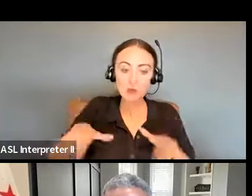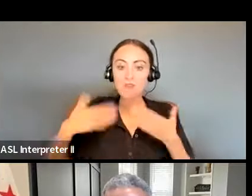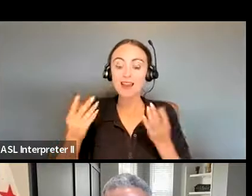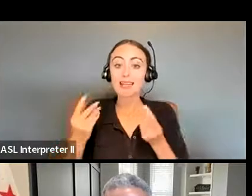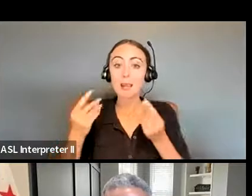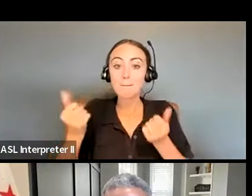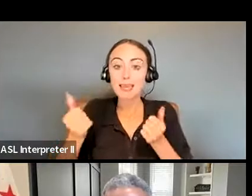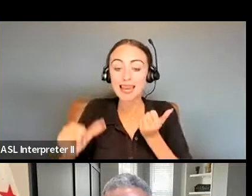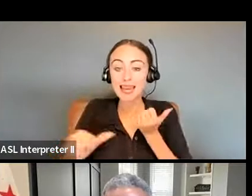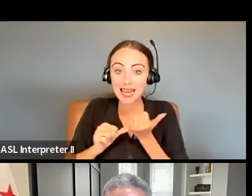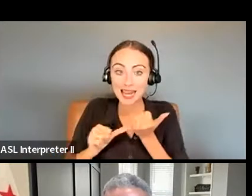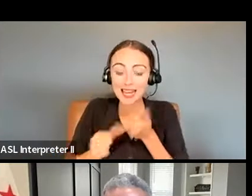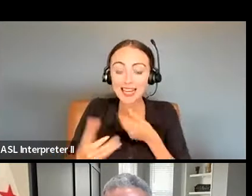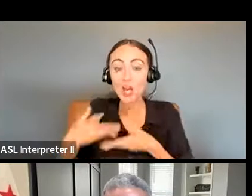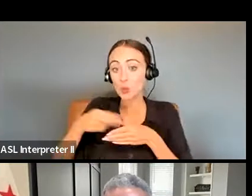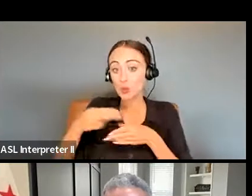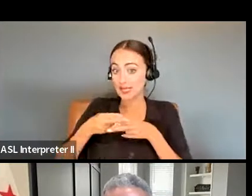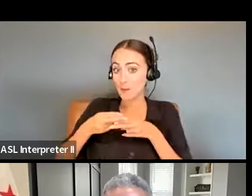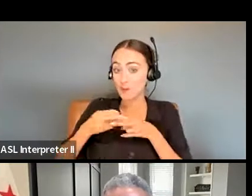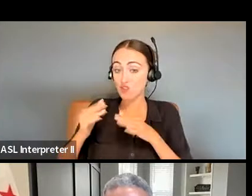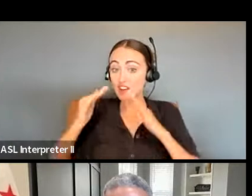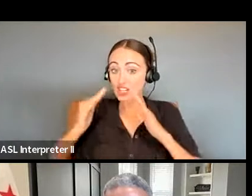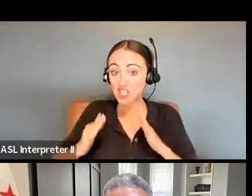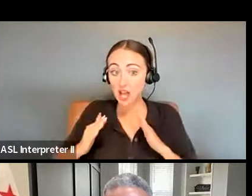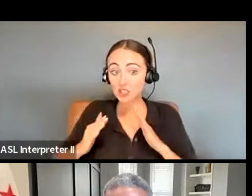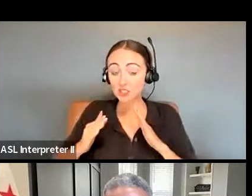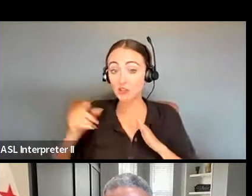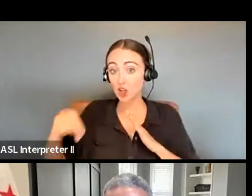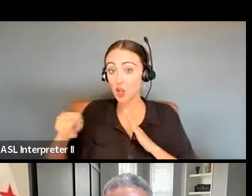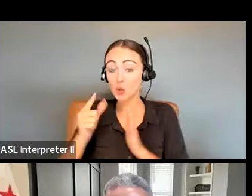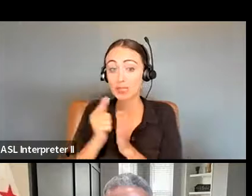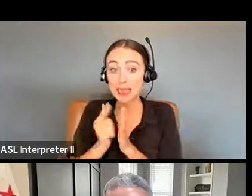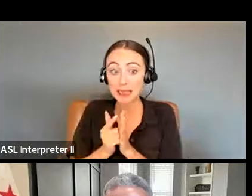immediate aid, including temporary shelter, to those legally